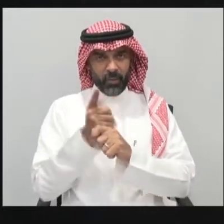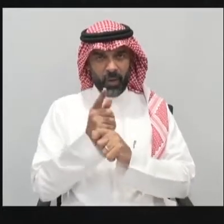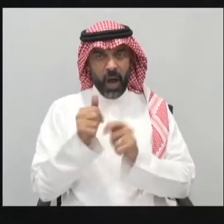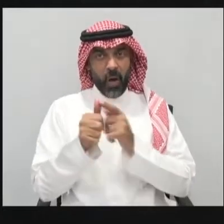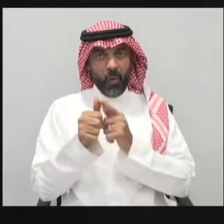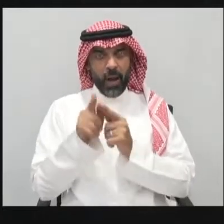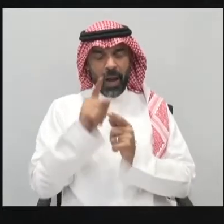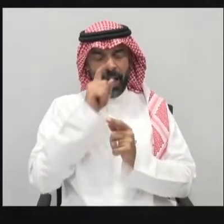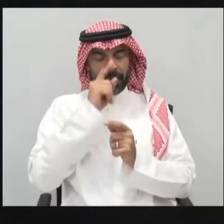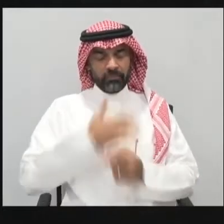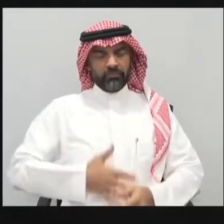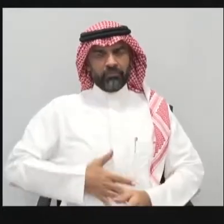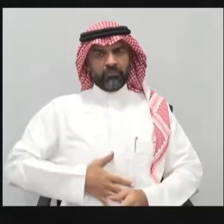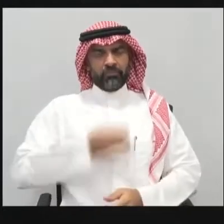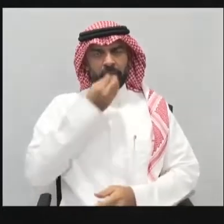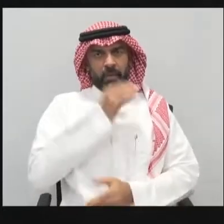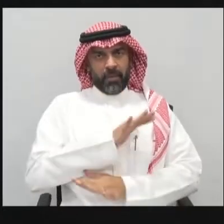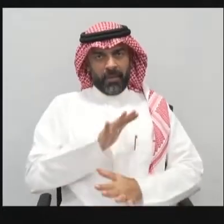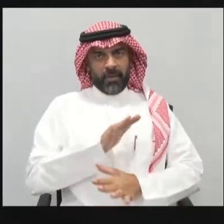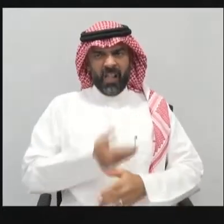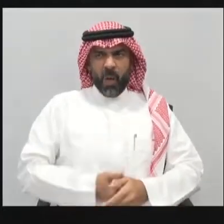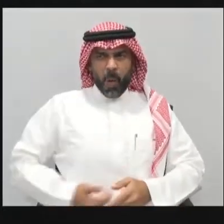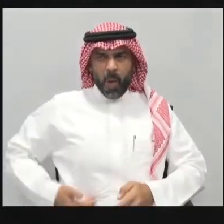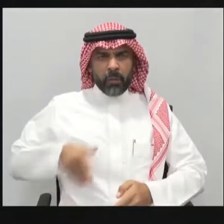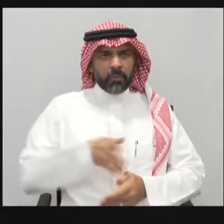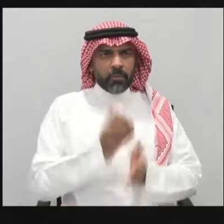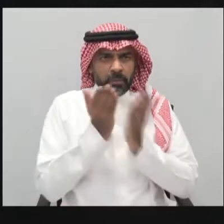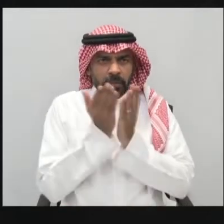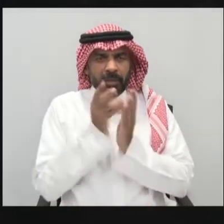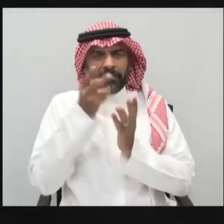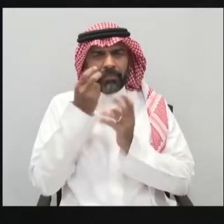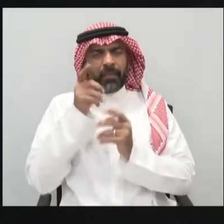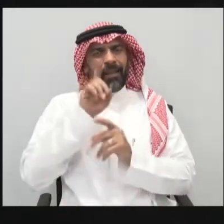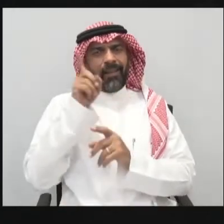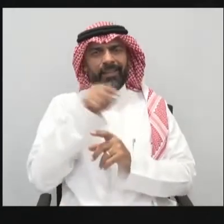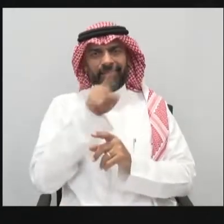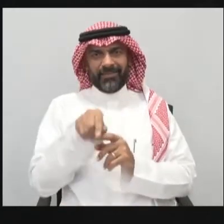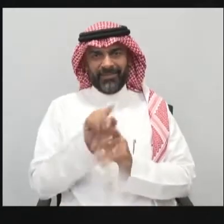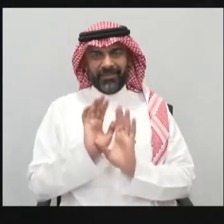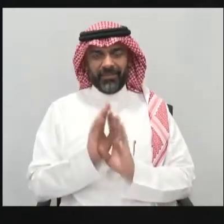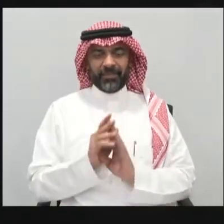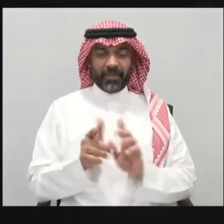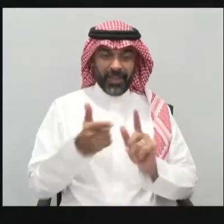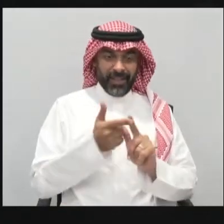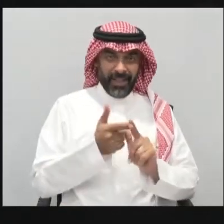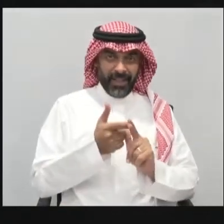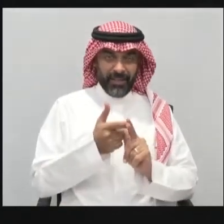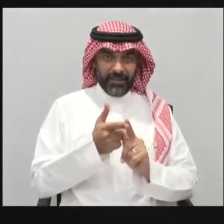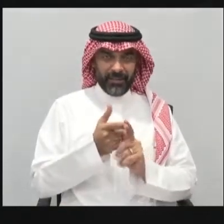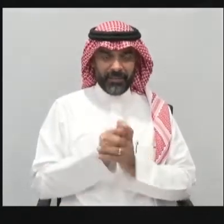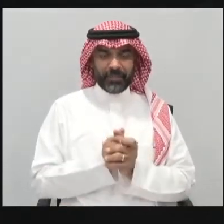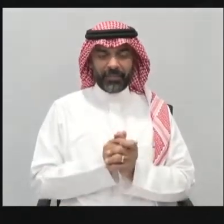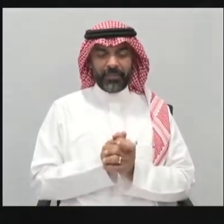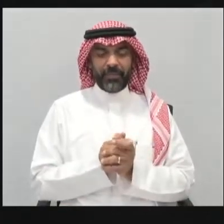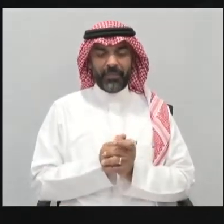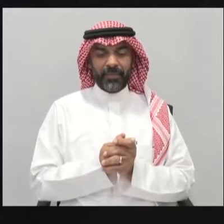please make sure that you're not hungry. If you're hungry, please pause the video, have a snack, and then come back to class. Please make sure that today in particular,